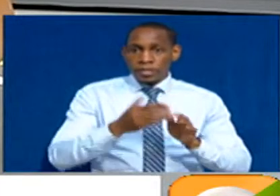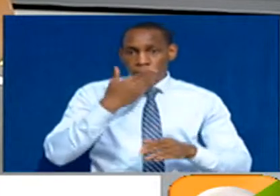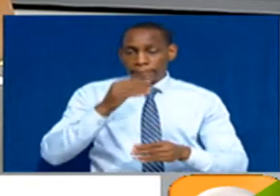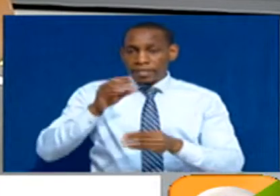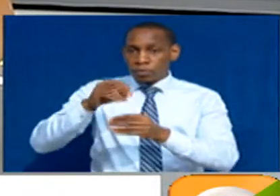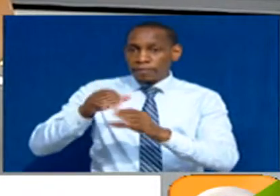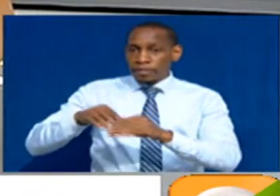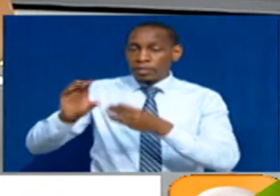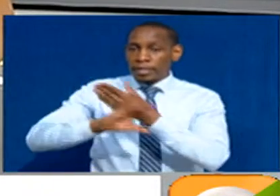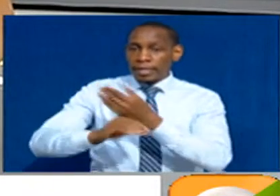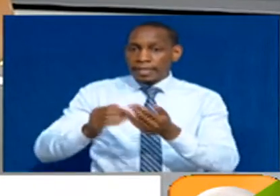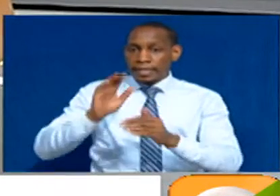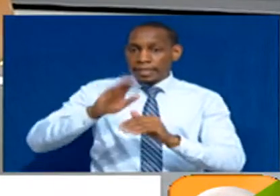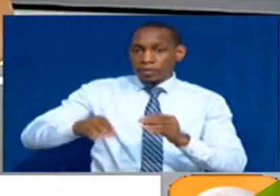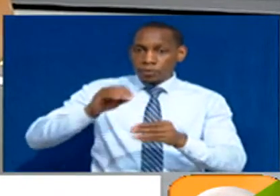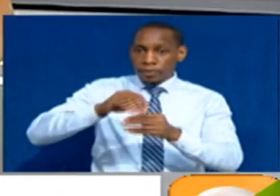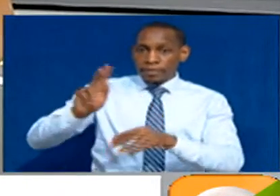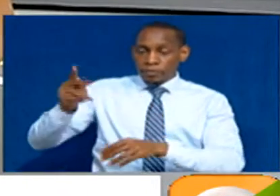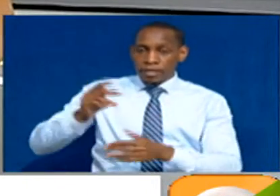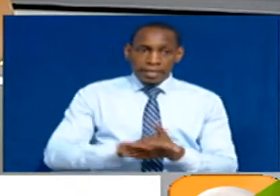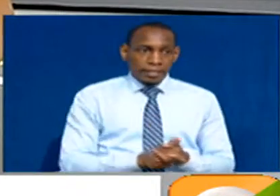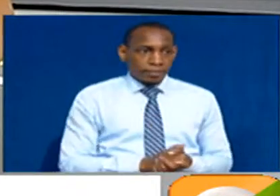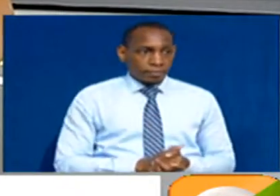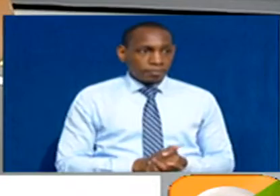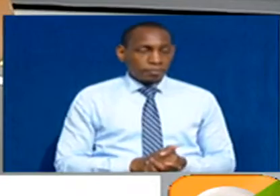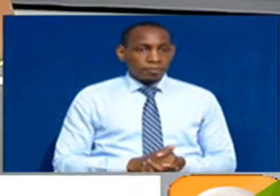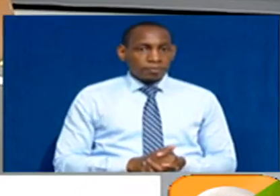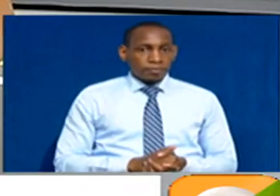abroad than here in this country. Francis,